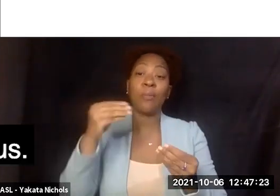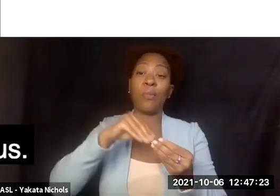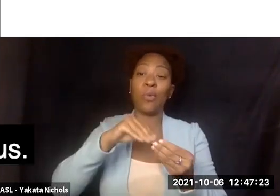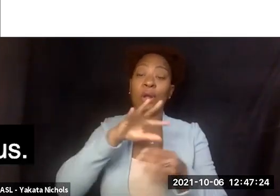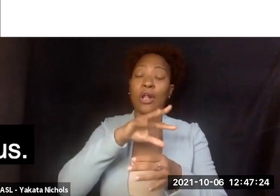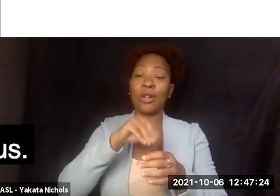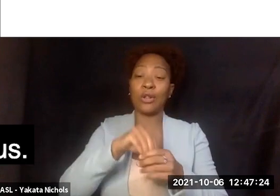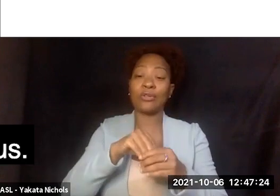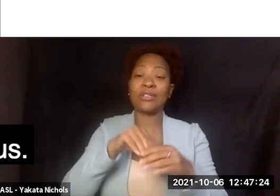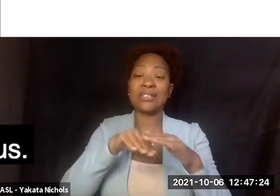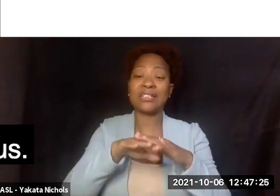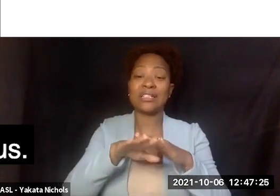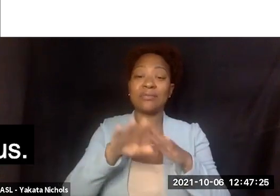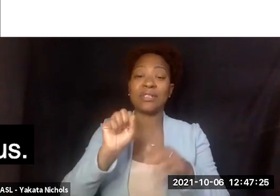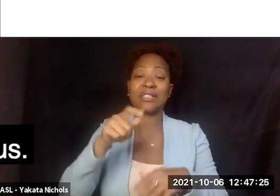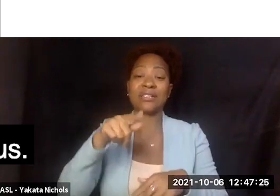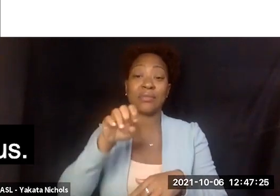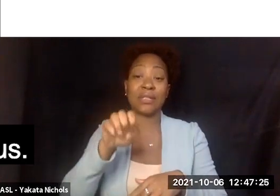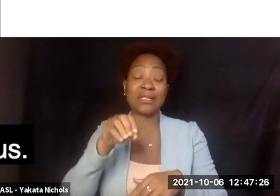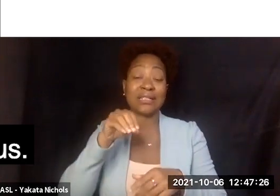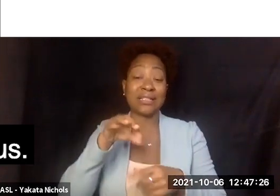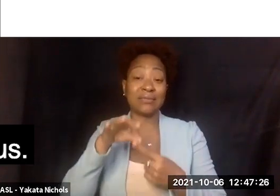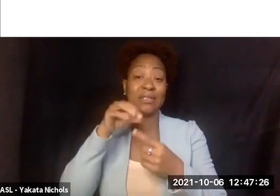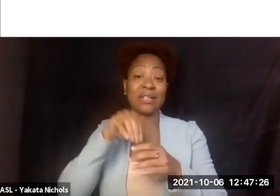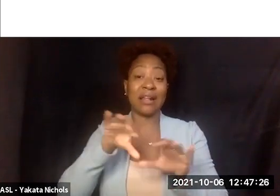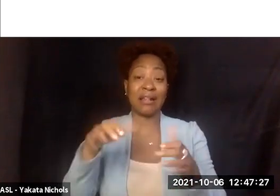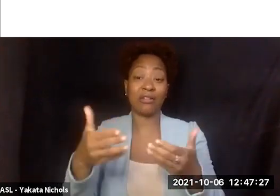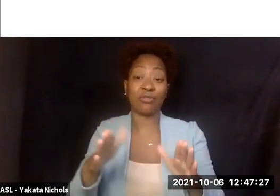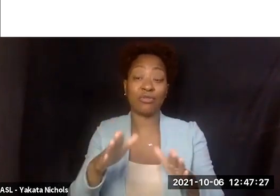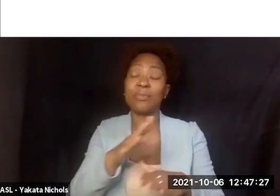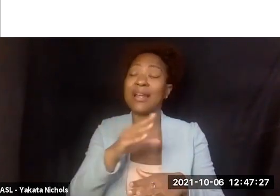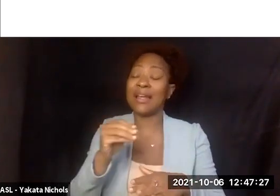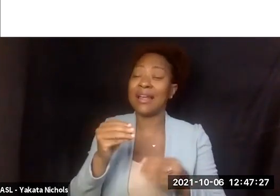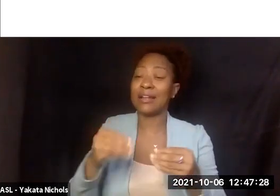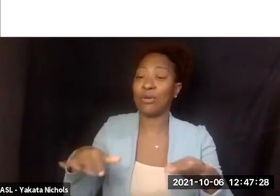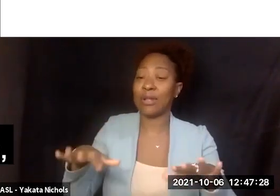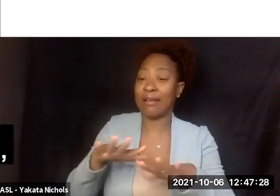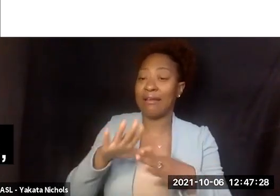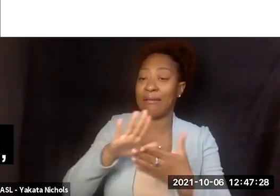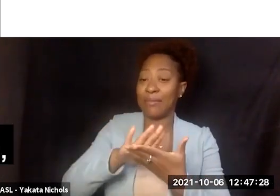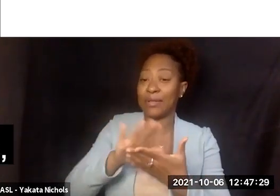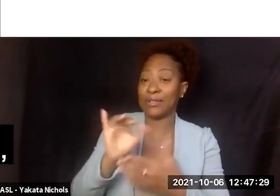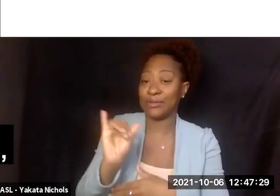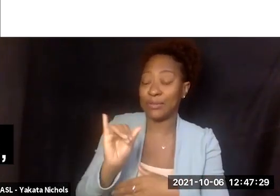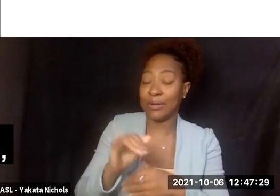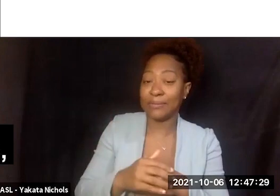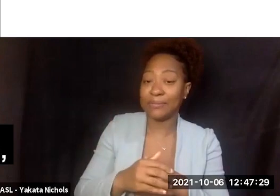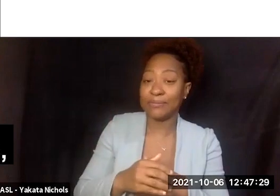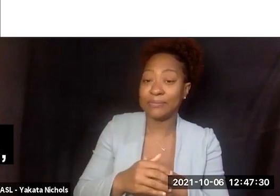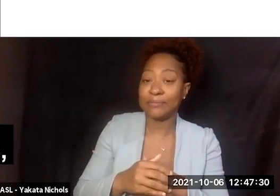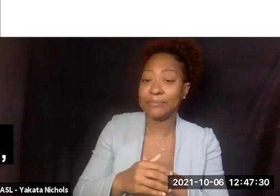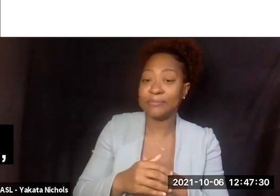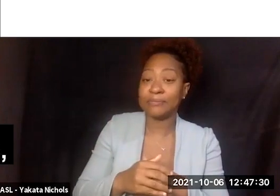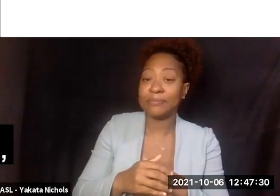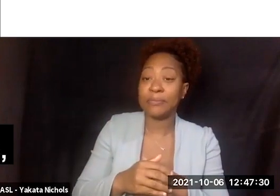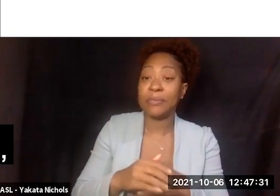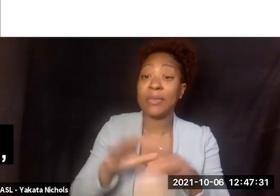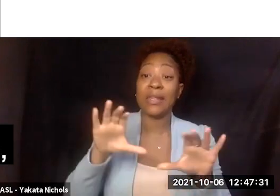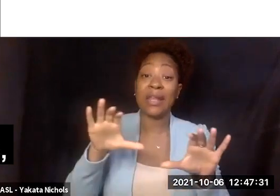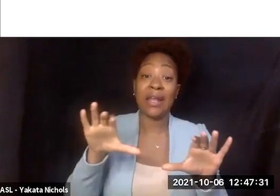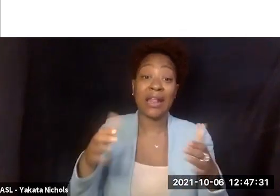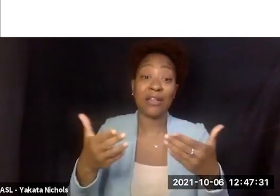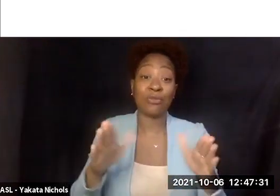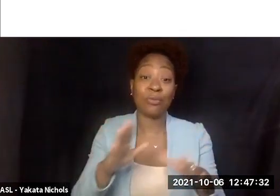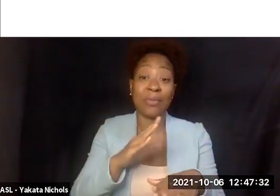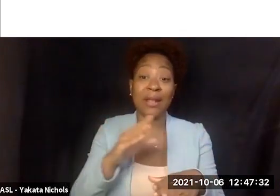spaces, especially in the classroom and on campus. Speaking of the classroom and